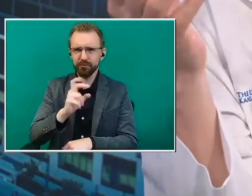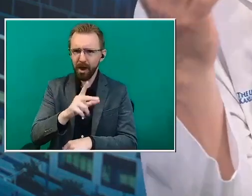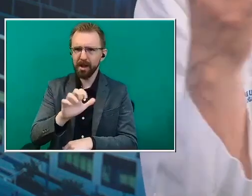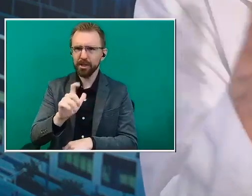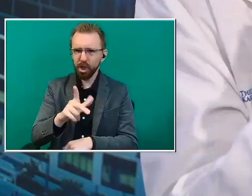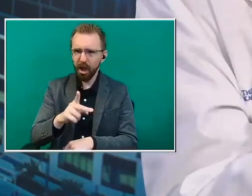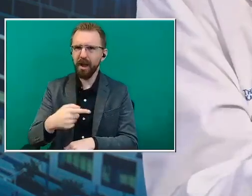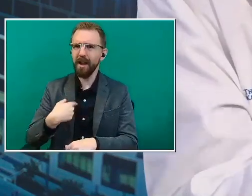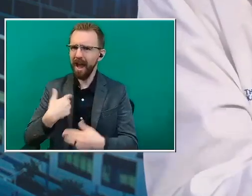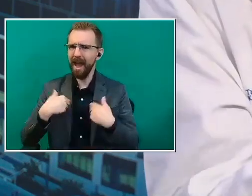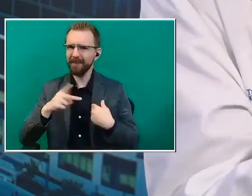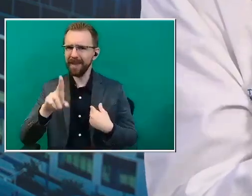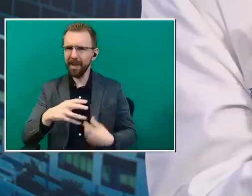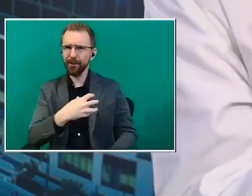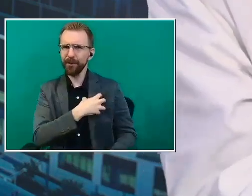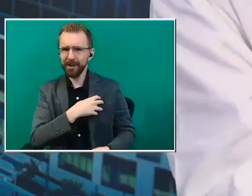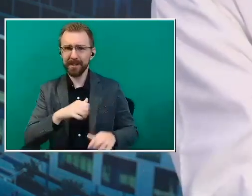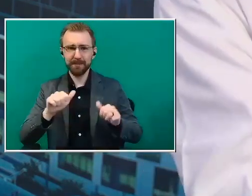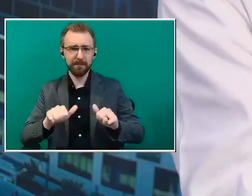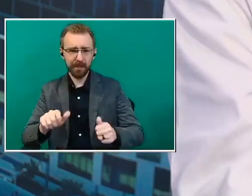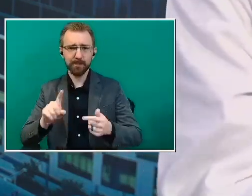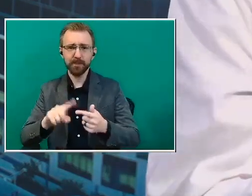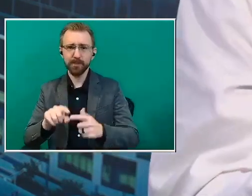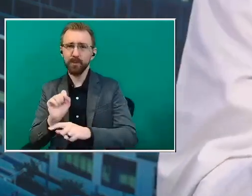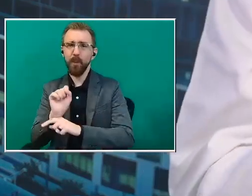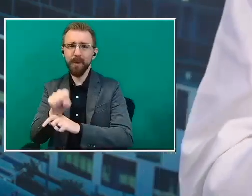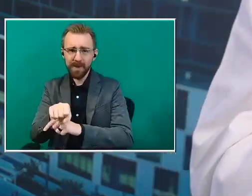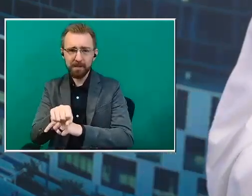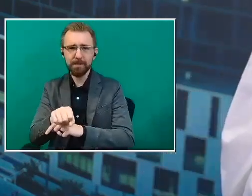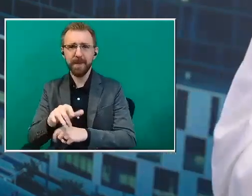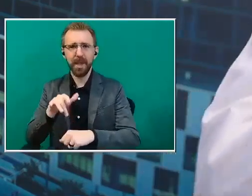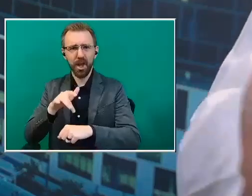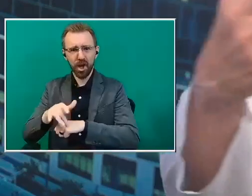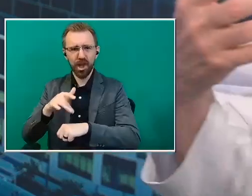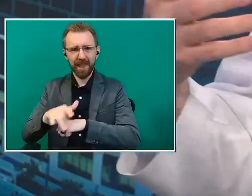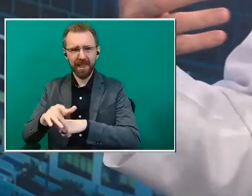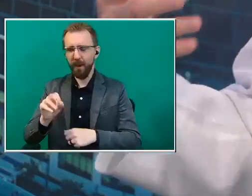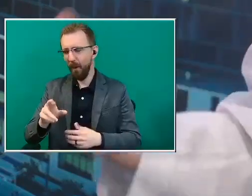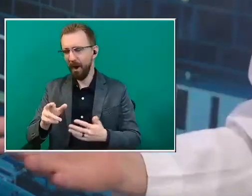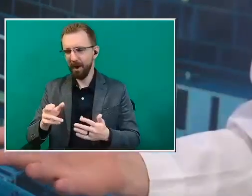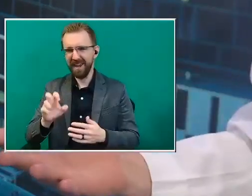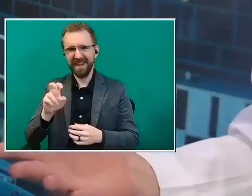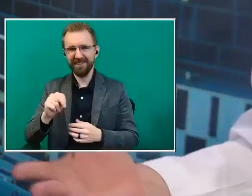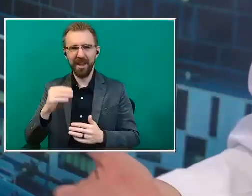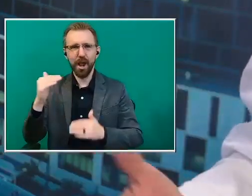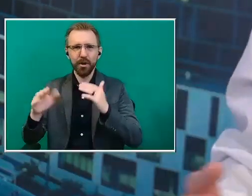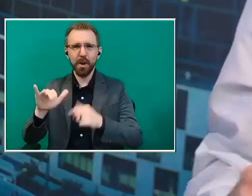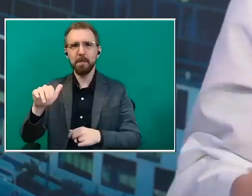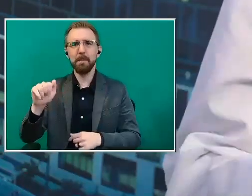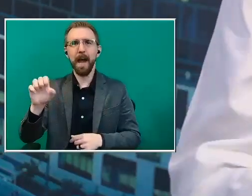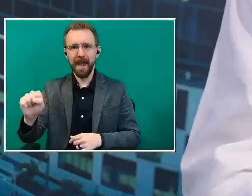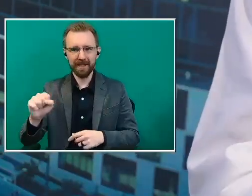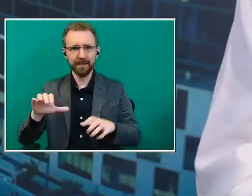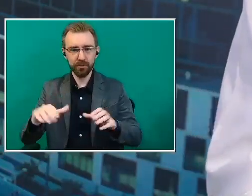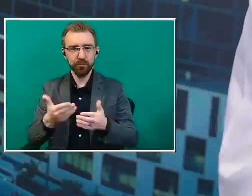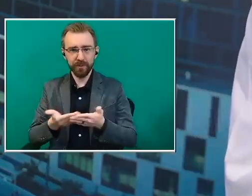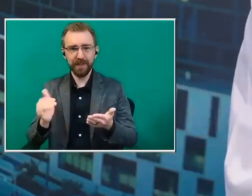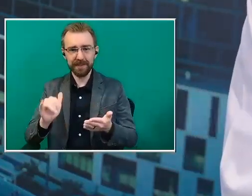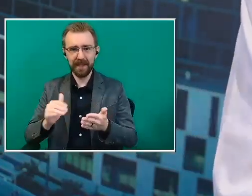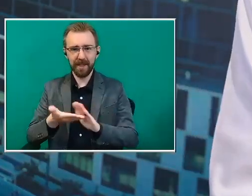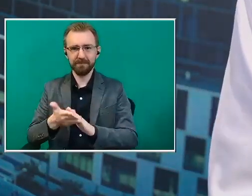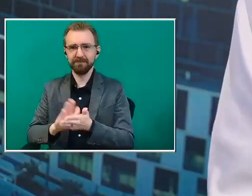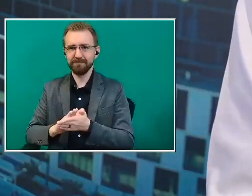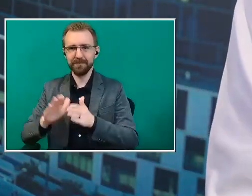It is possible to overcome these early or even adult biases and do things that turn out to be a great part of your